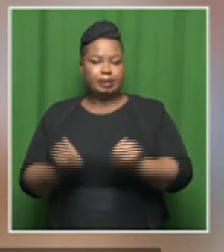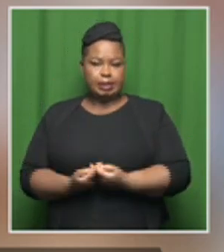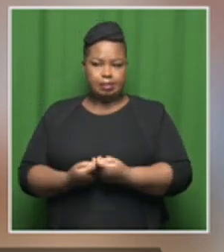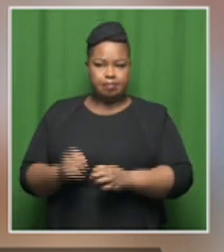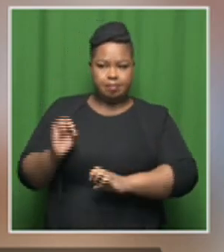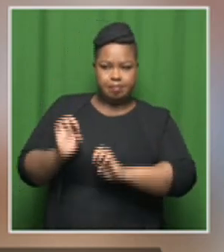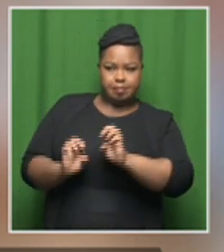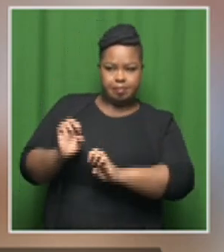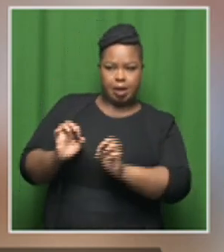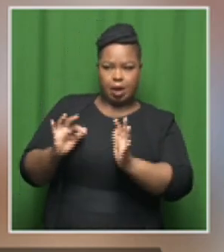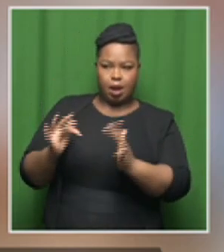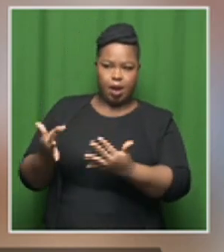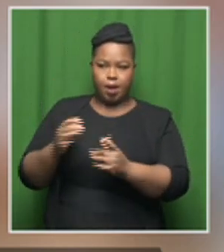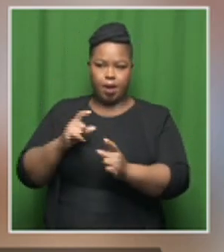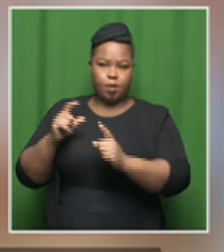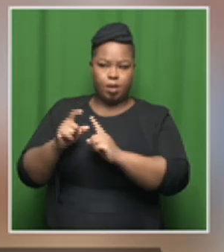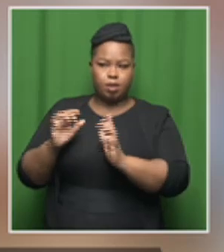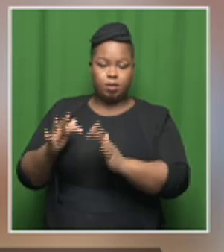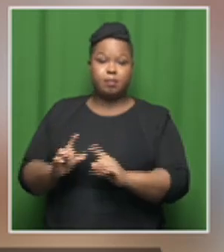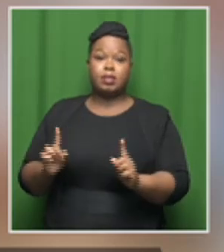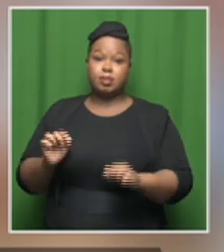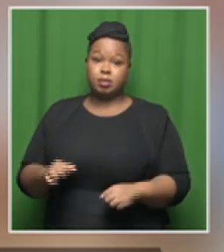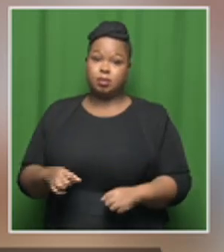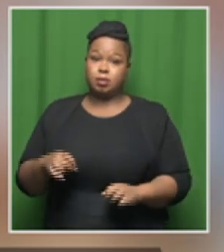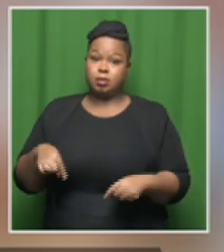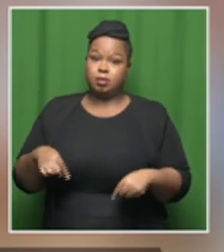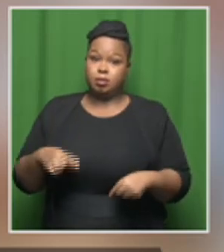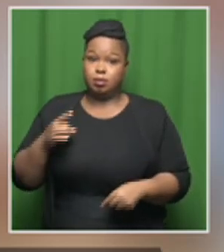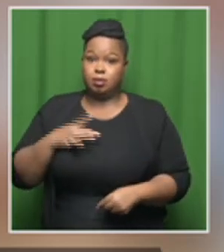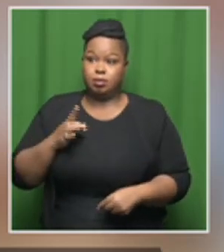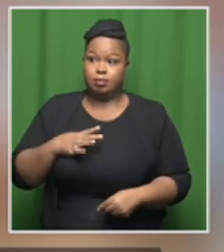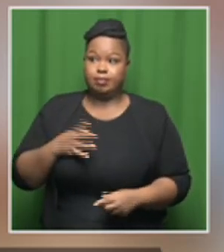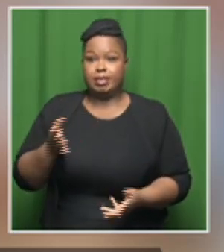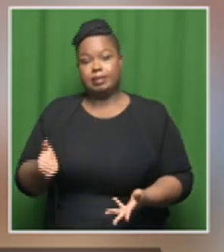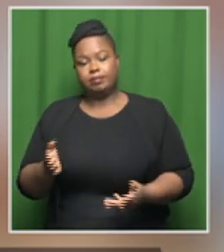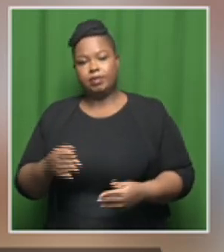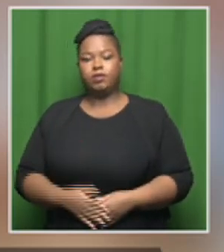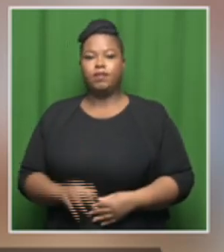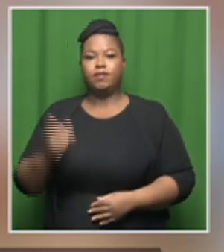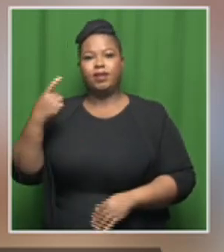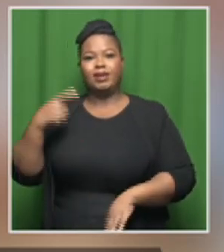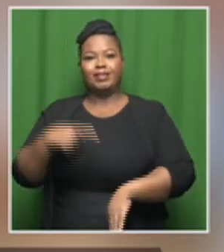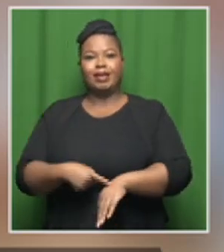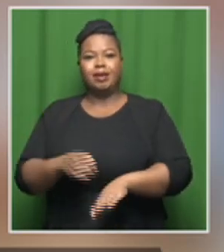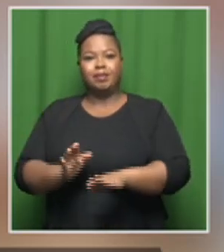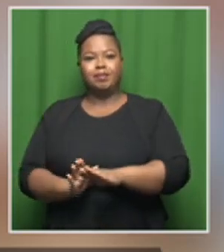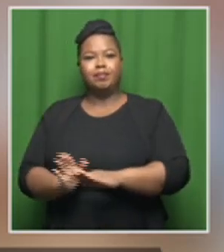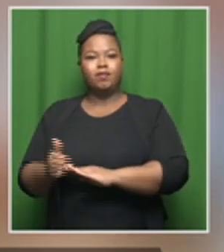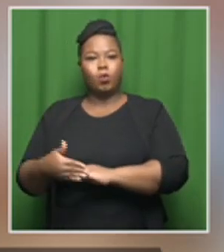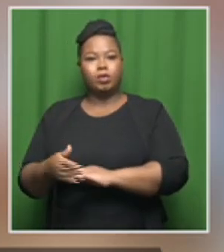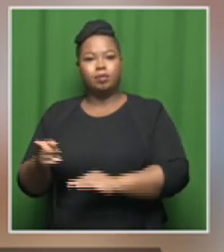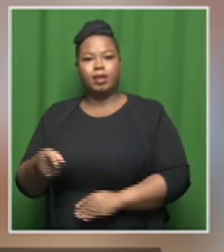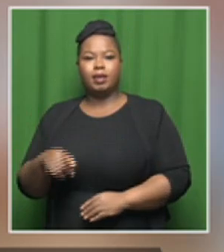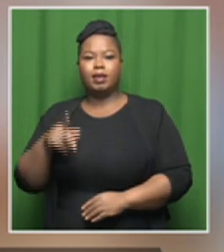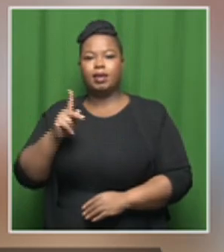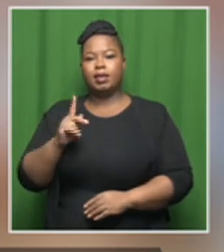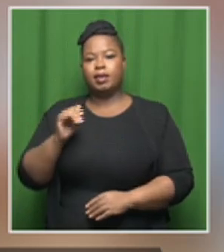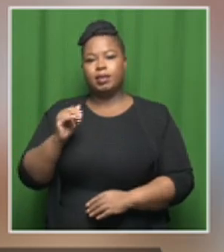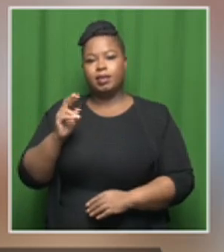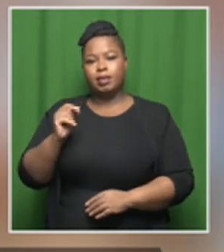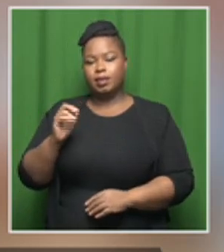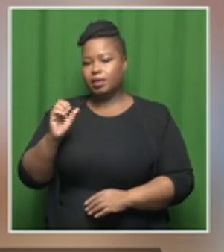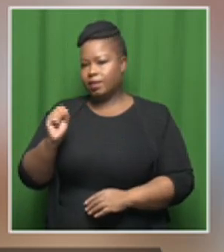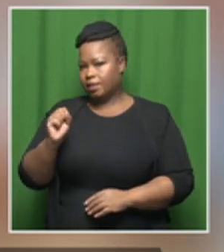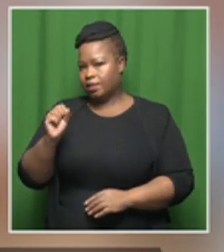So yes, it is daunting as a captain going over to Kingston for the first time with a new squad, but I think it's also a